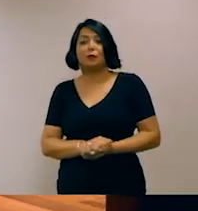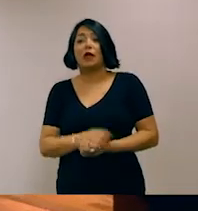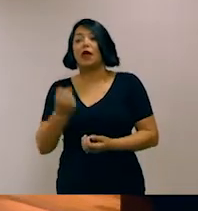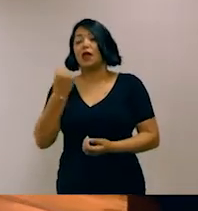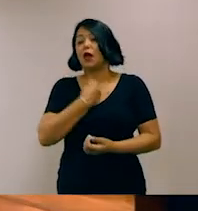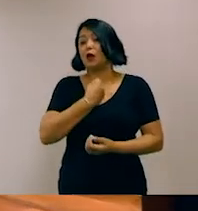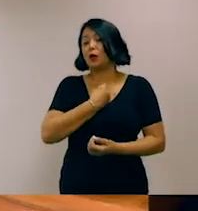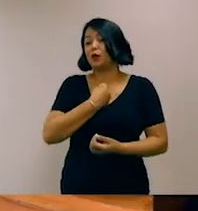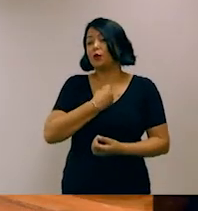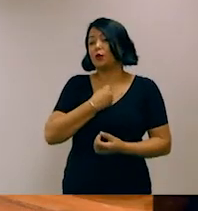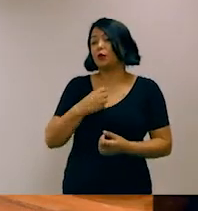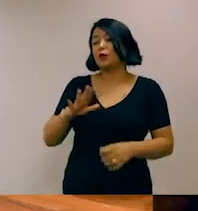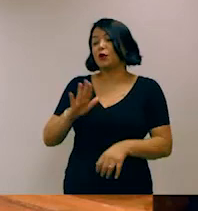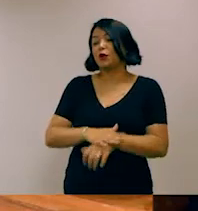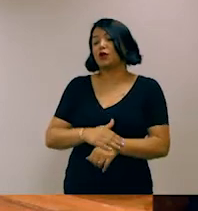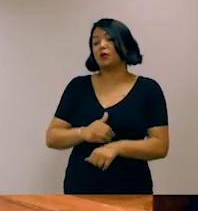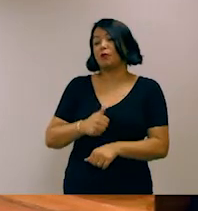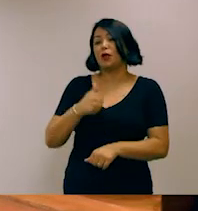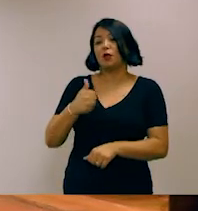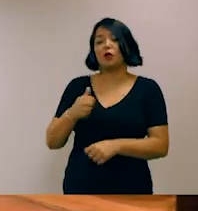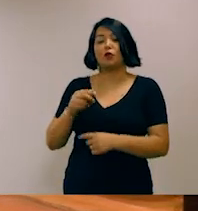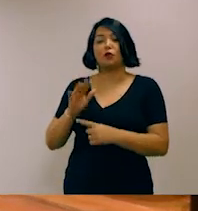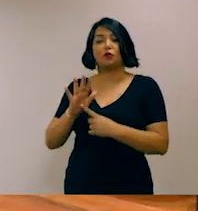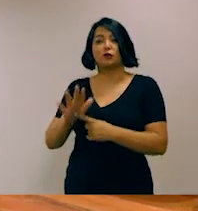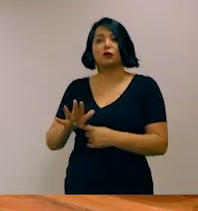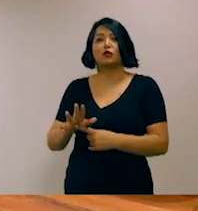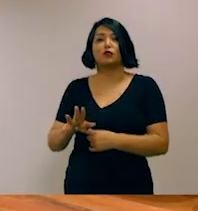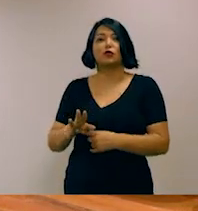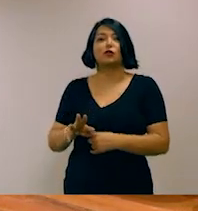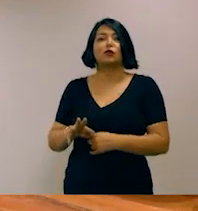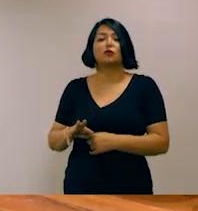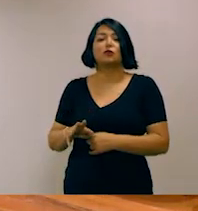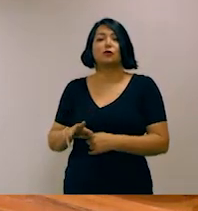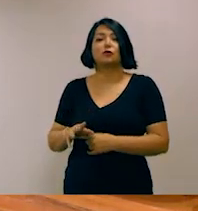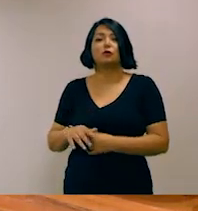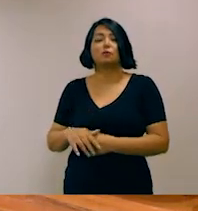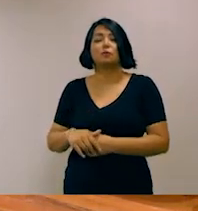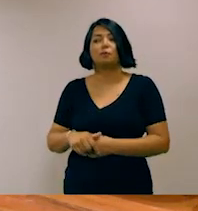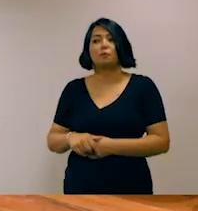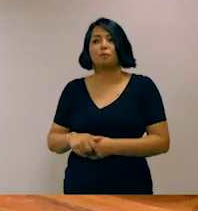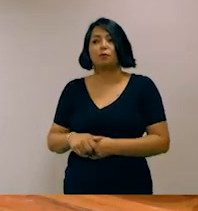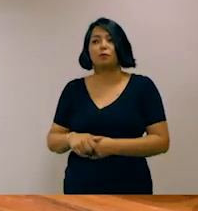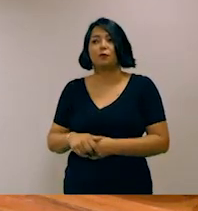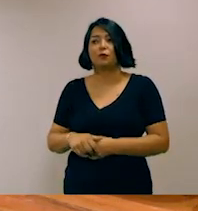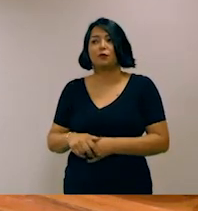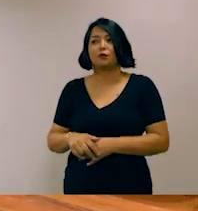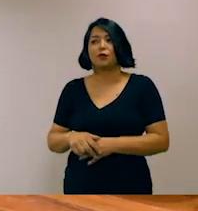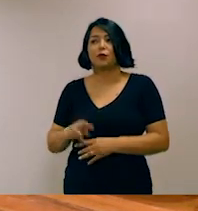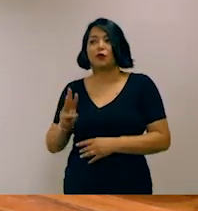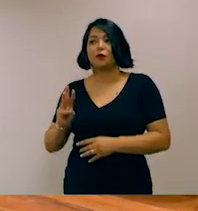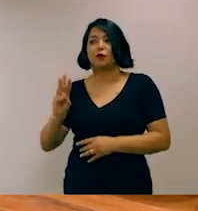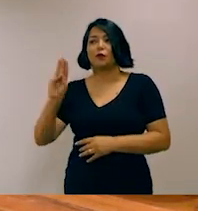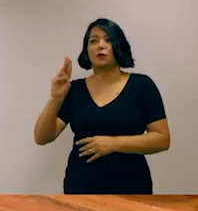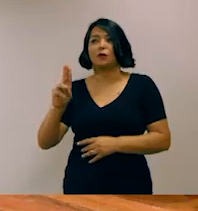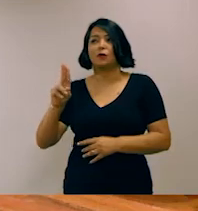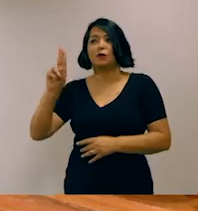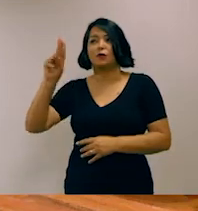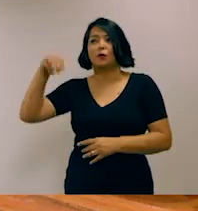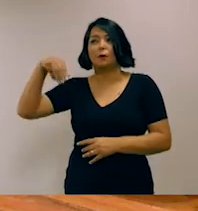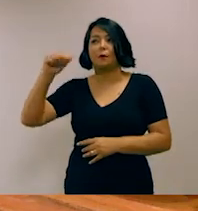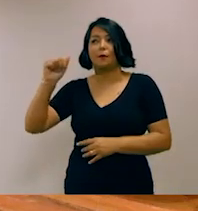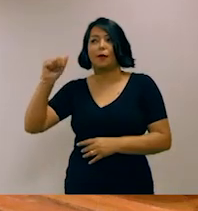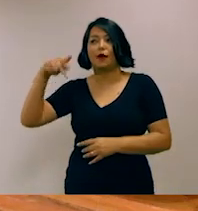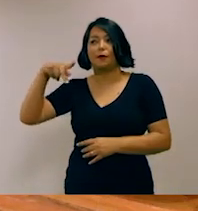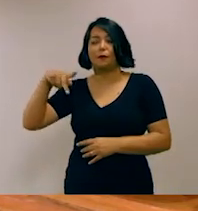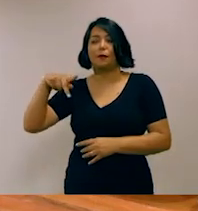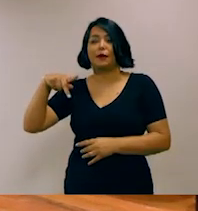the algorithm that best appeared was the UMAP. This one. I'm a big fan of UMAP